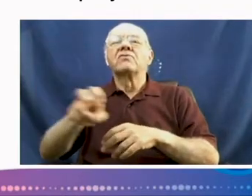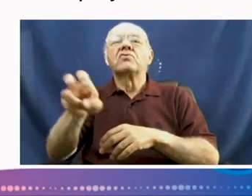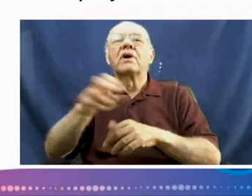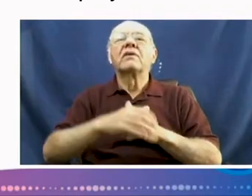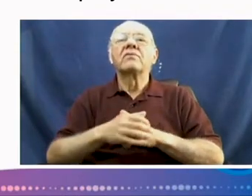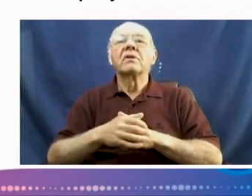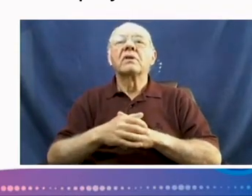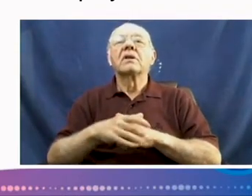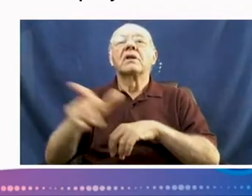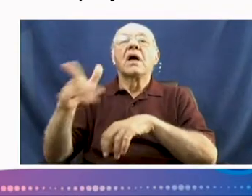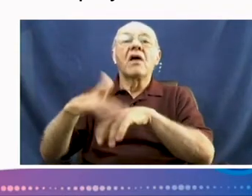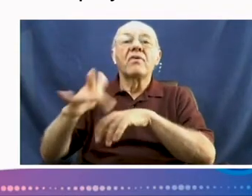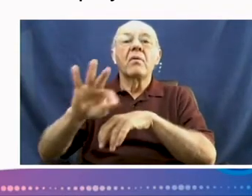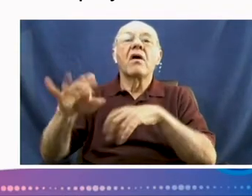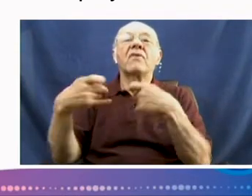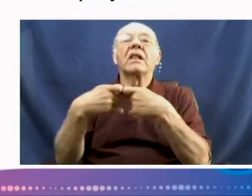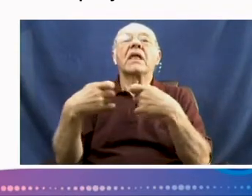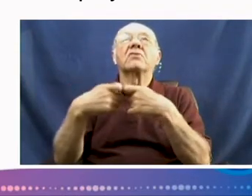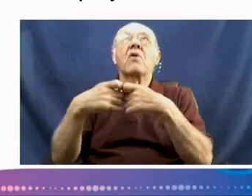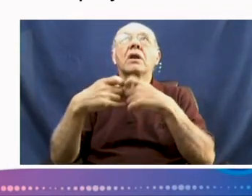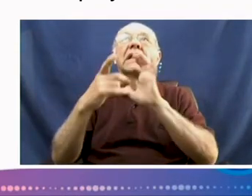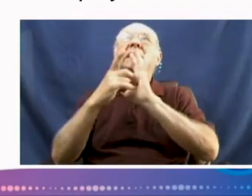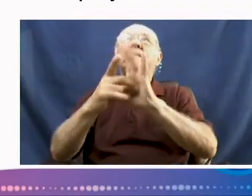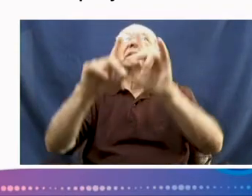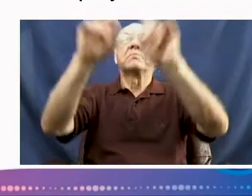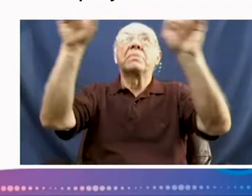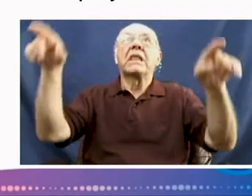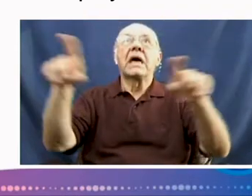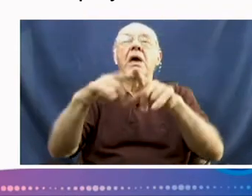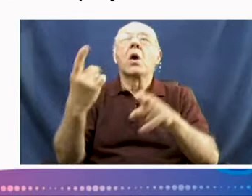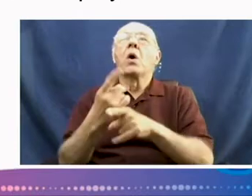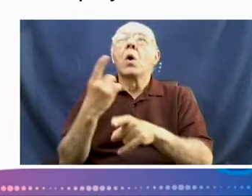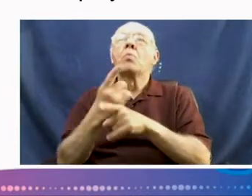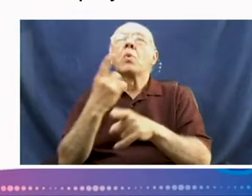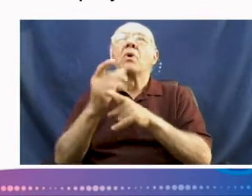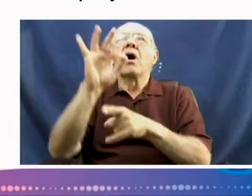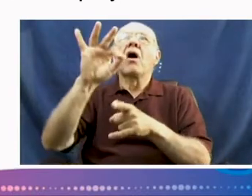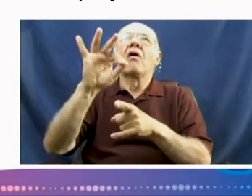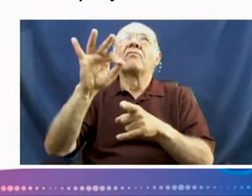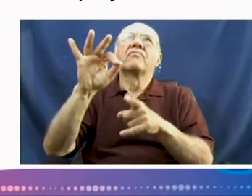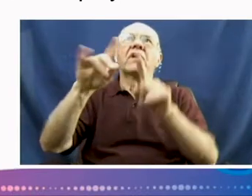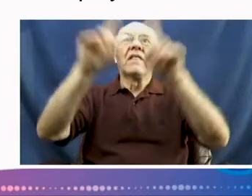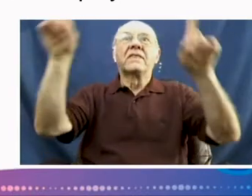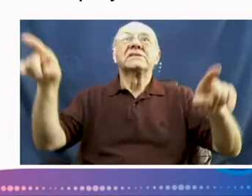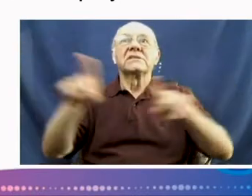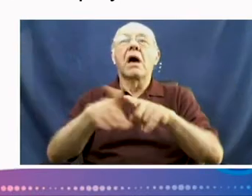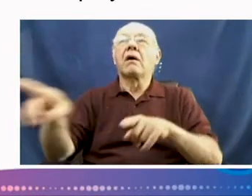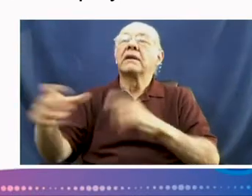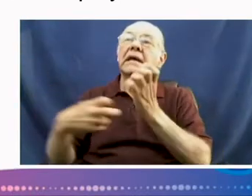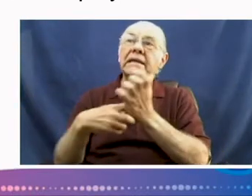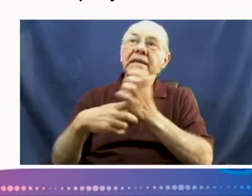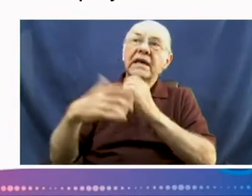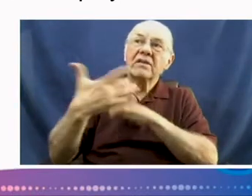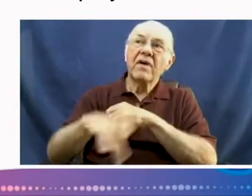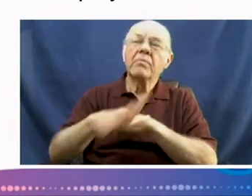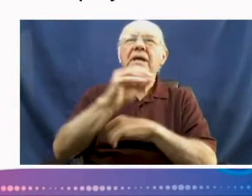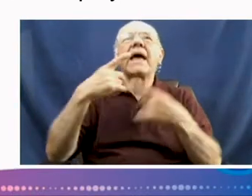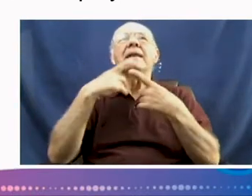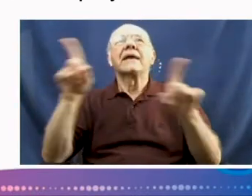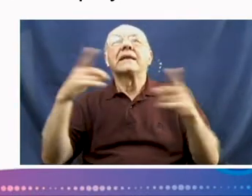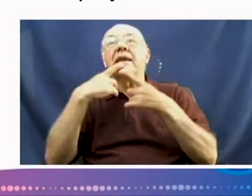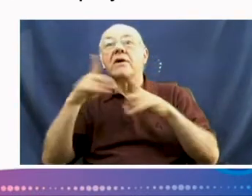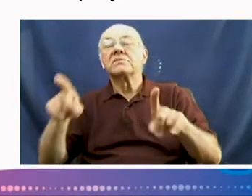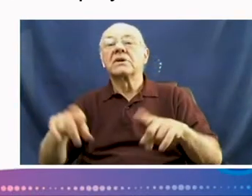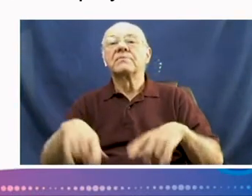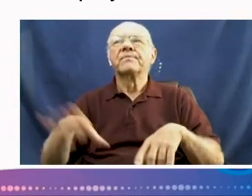availability of electronic displays, appropriateness of signage, ticket availability, and announcements. While the